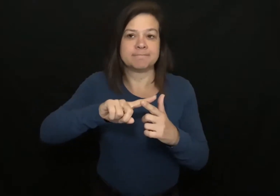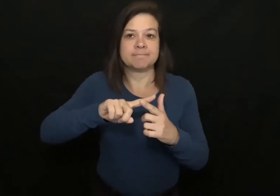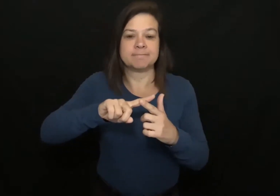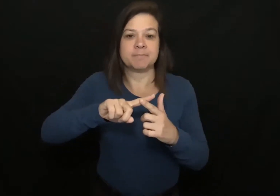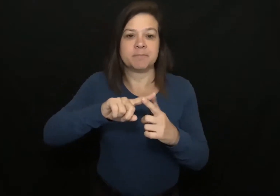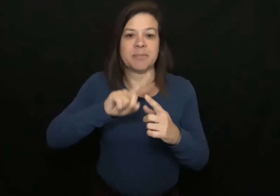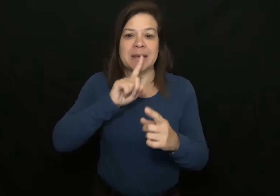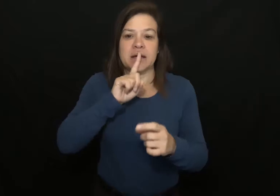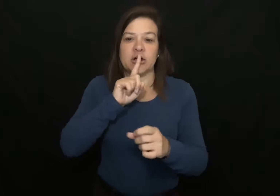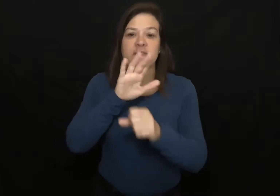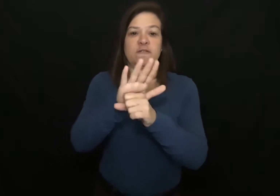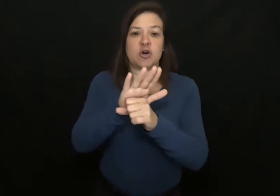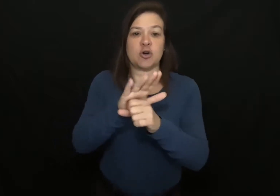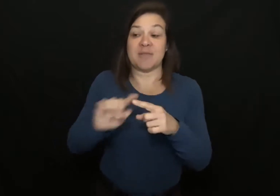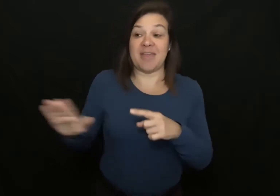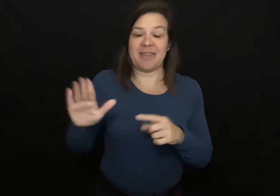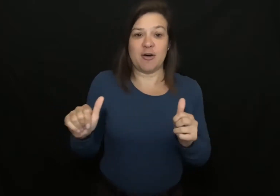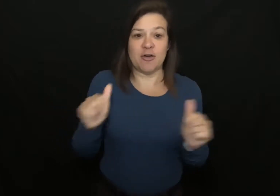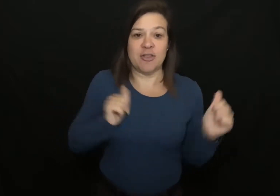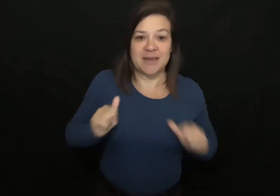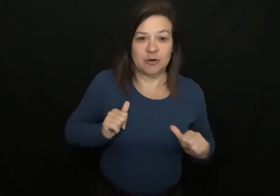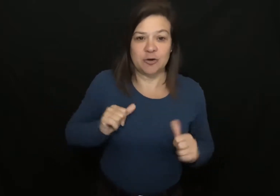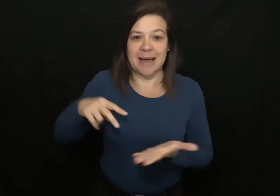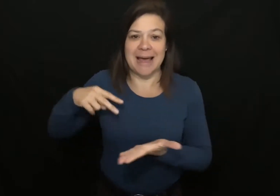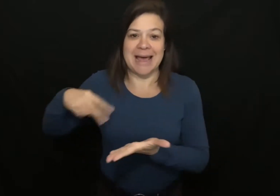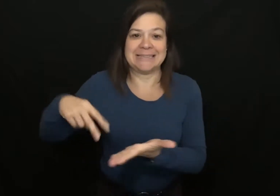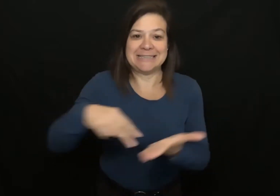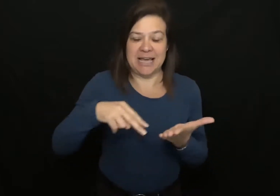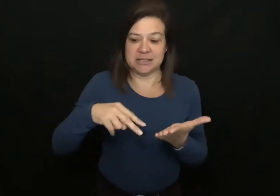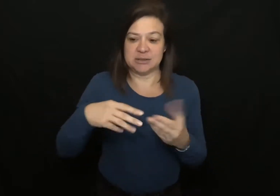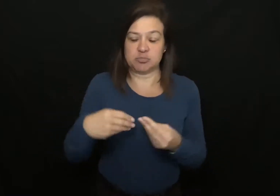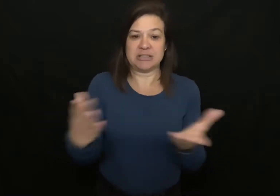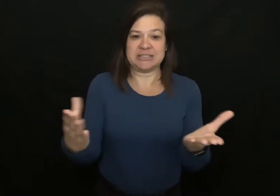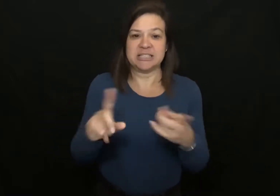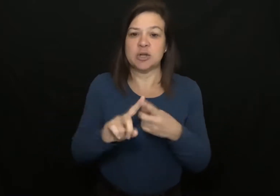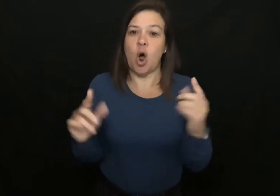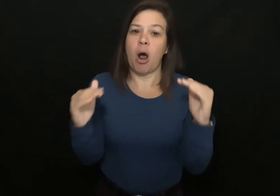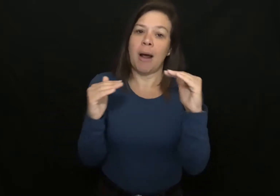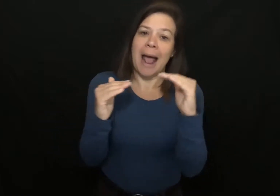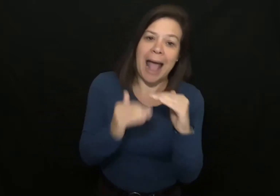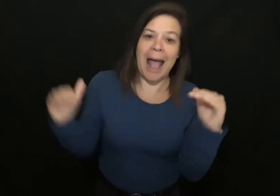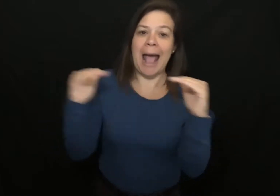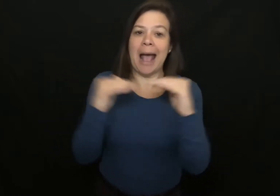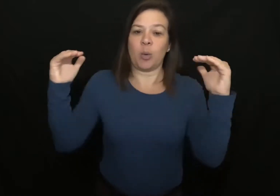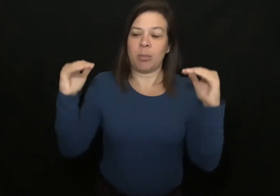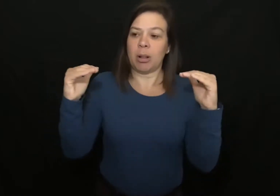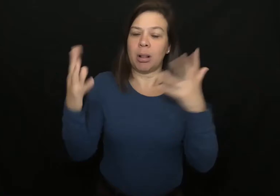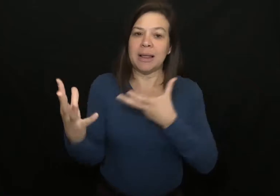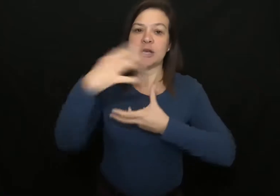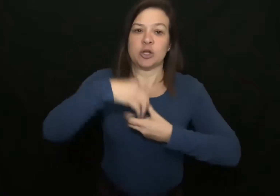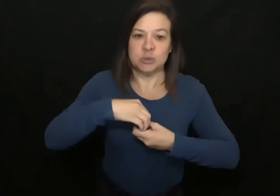the dance or theater realm are equitable and inclusive, particularly to people